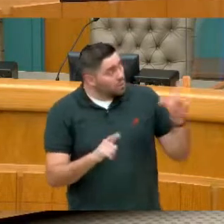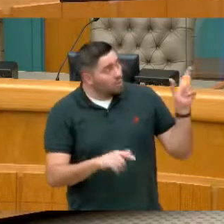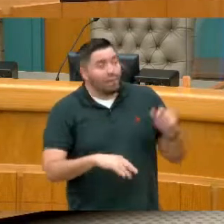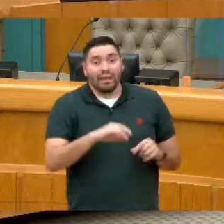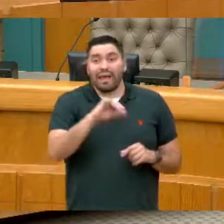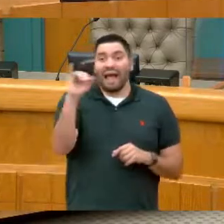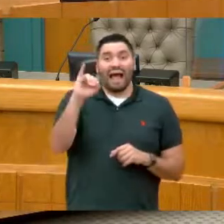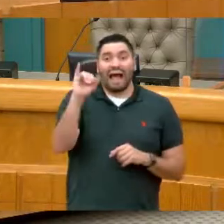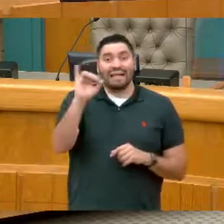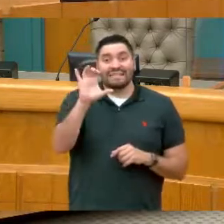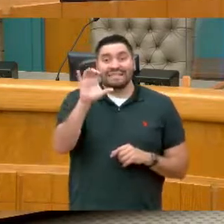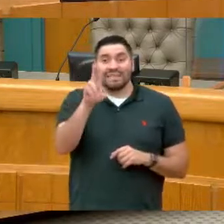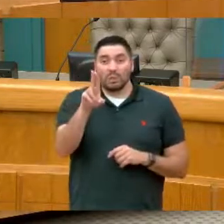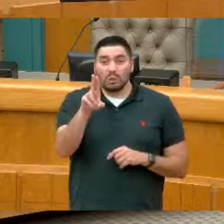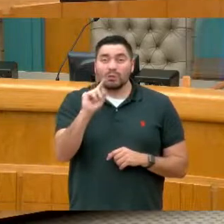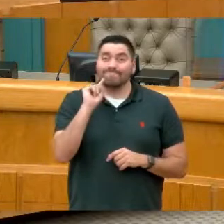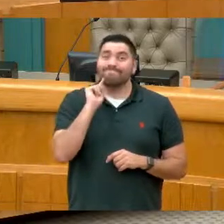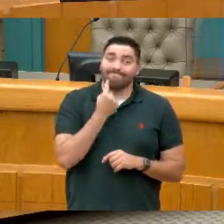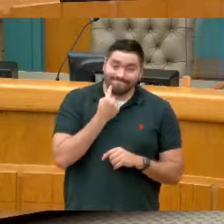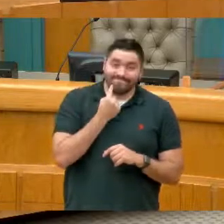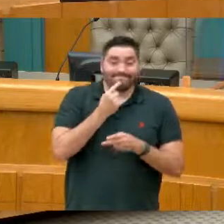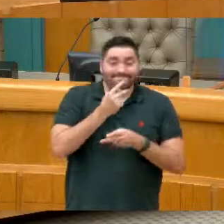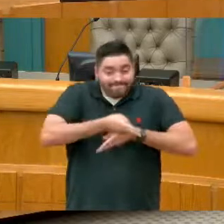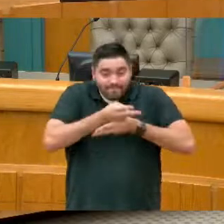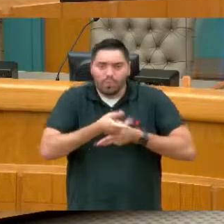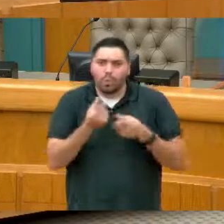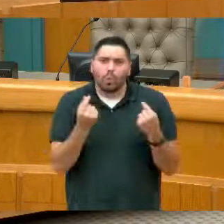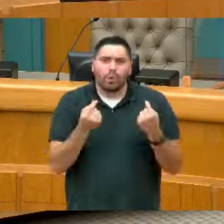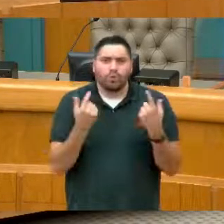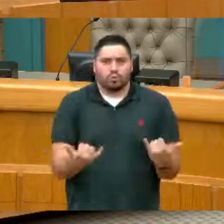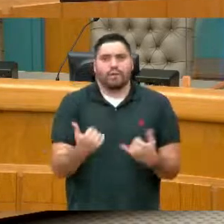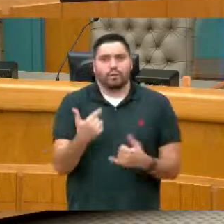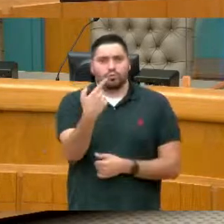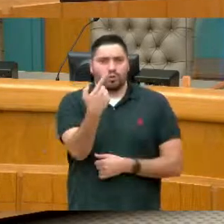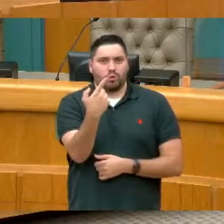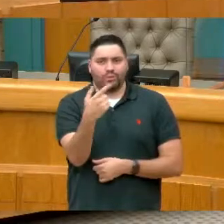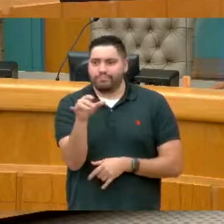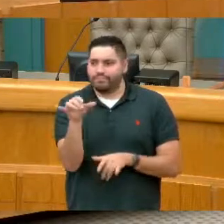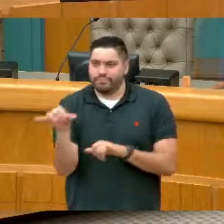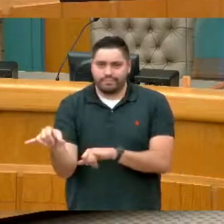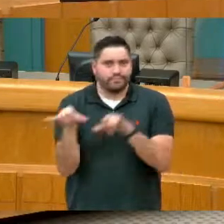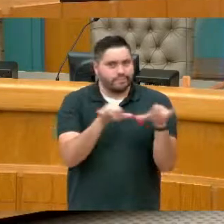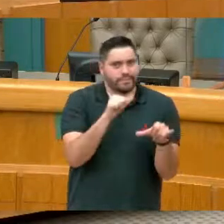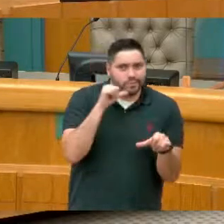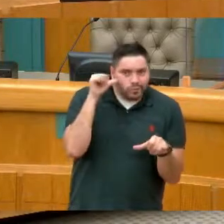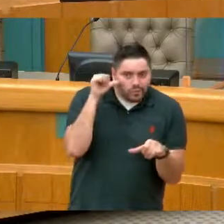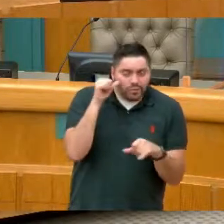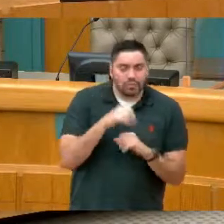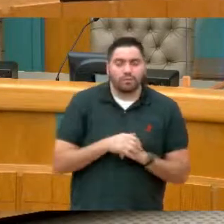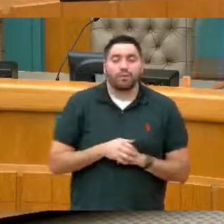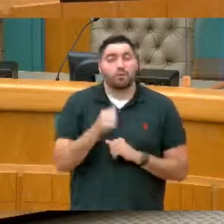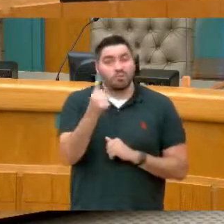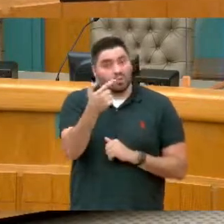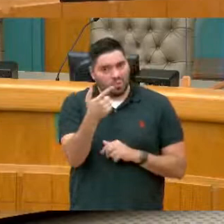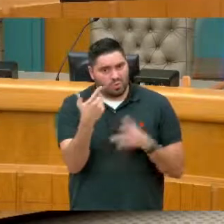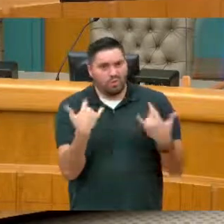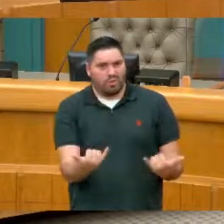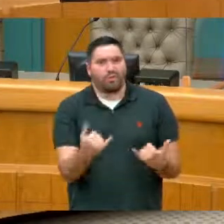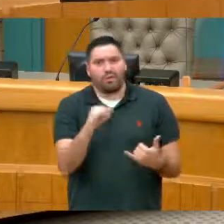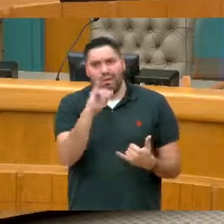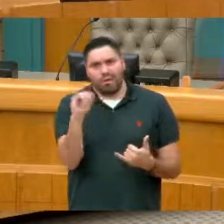last 6 days, we've been in the 60s, 68, 63,